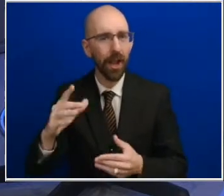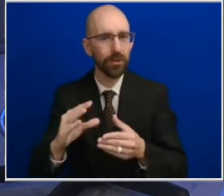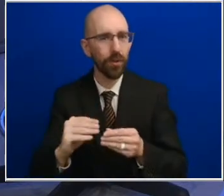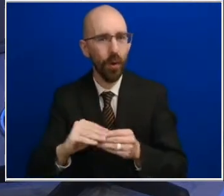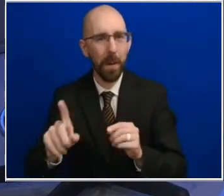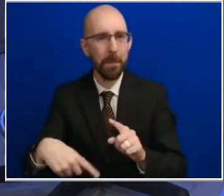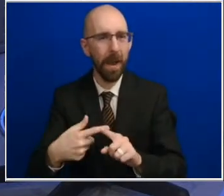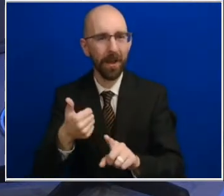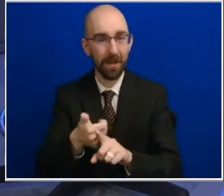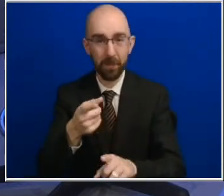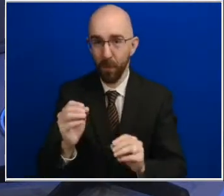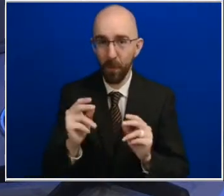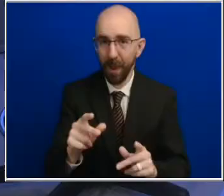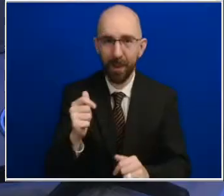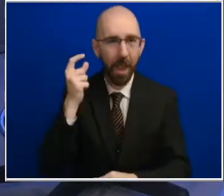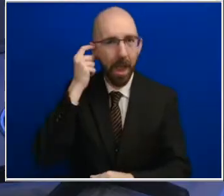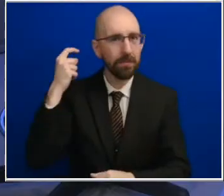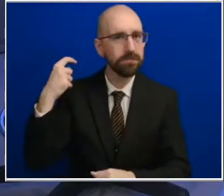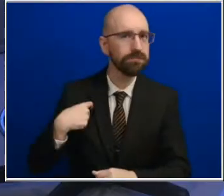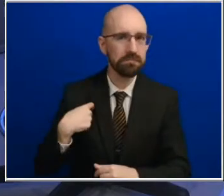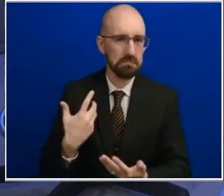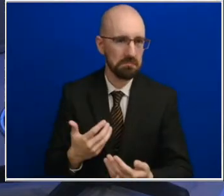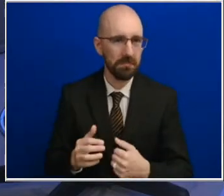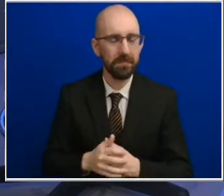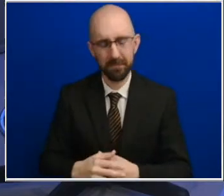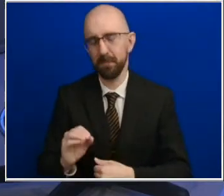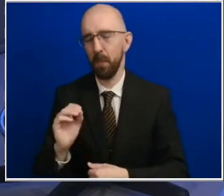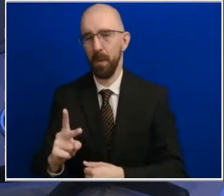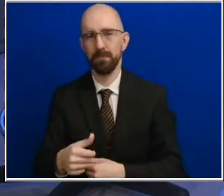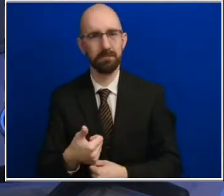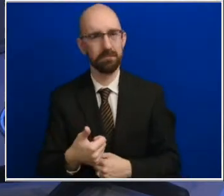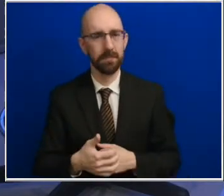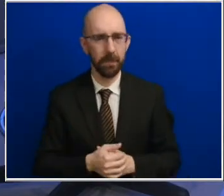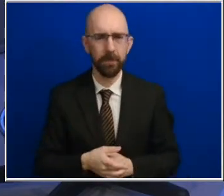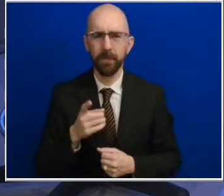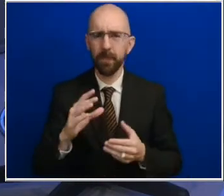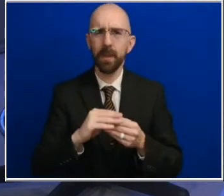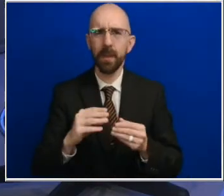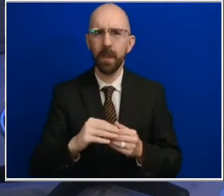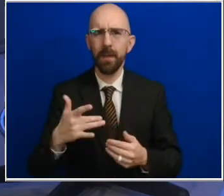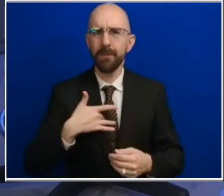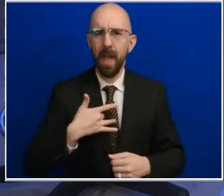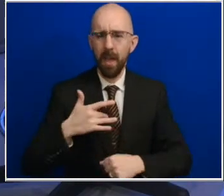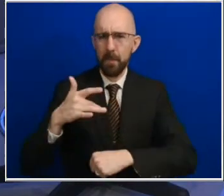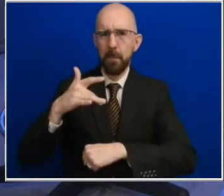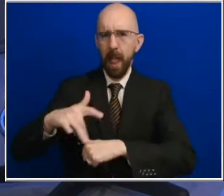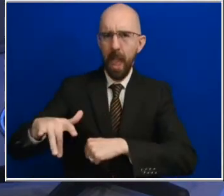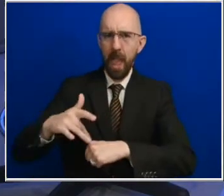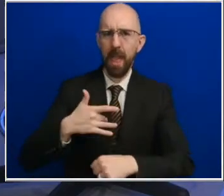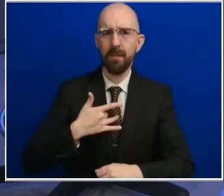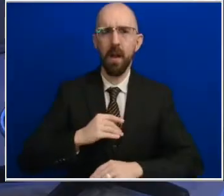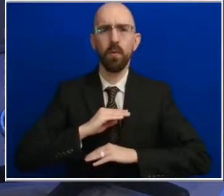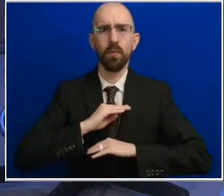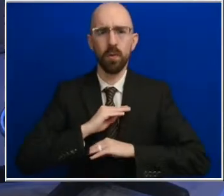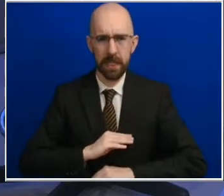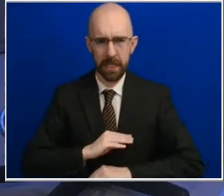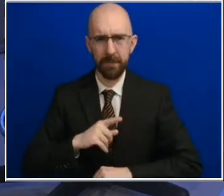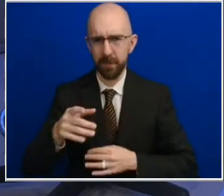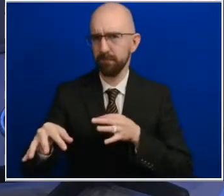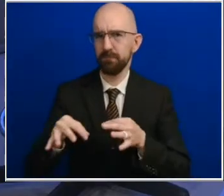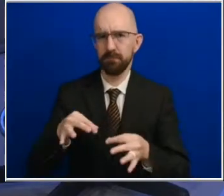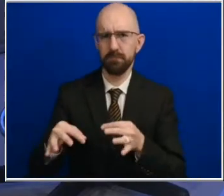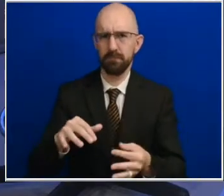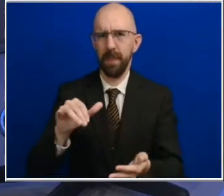okay. Yeah, You can sure. put that over your shoulder. Okay. So when you said you felt blank and then you felt relief, that's what you were describing,